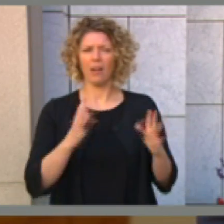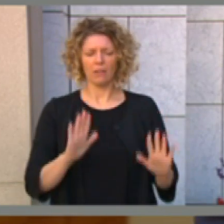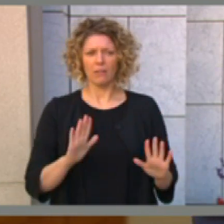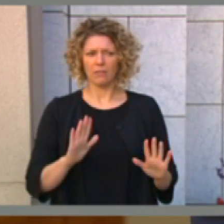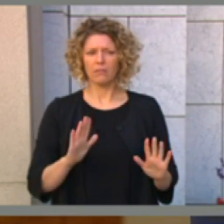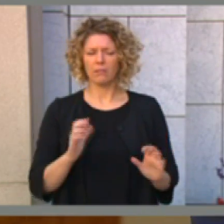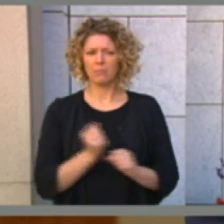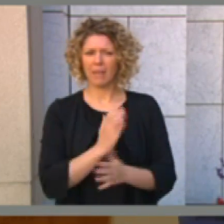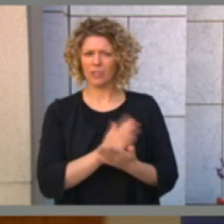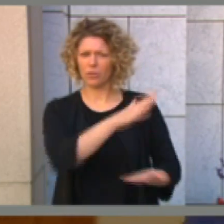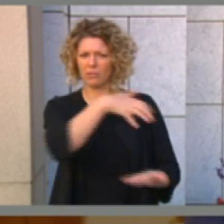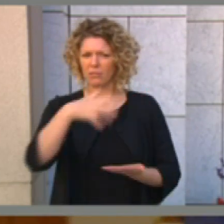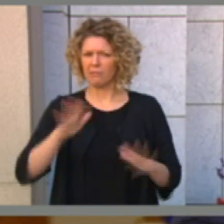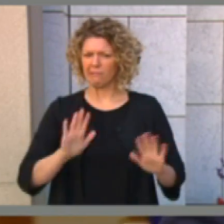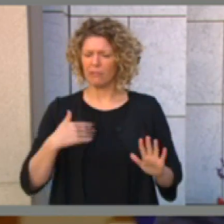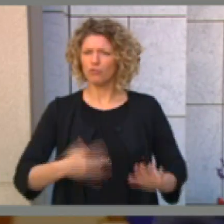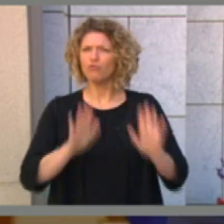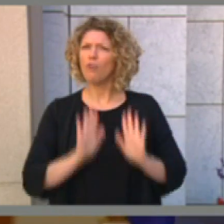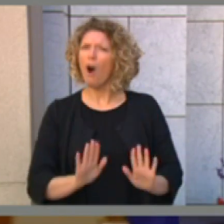these sorts of practices.